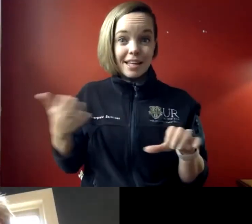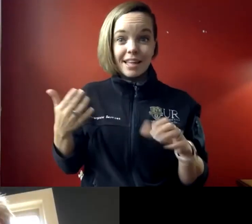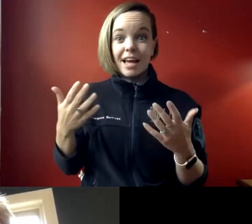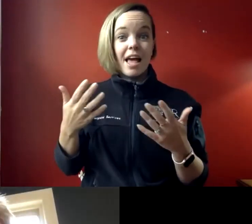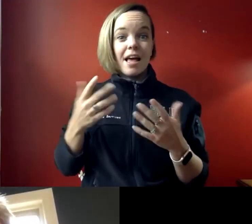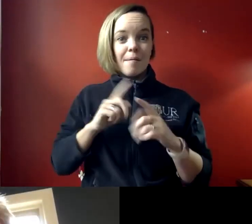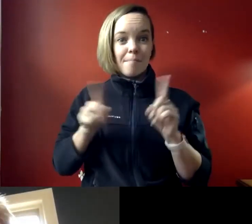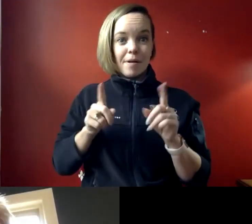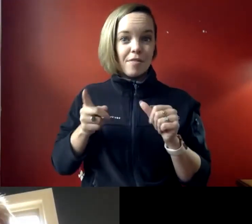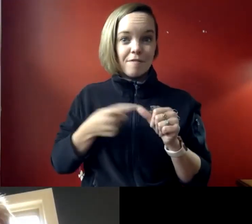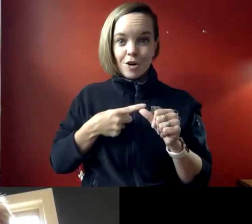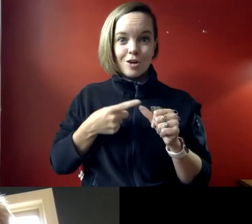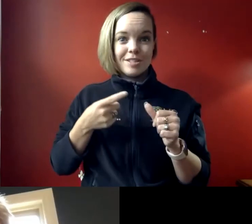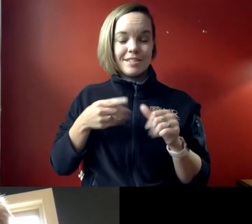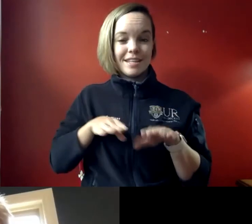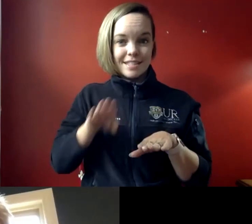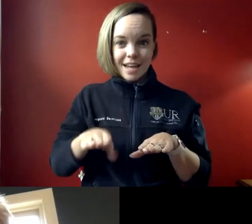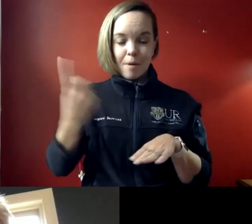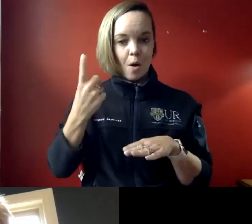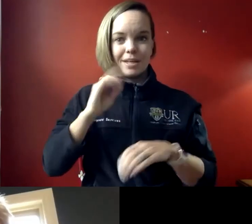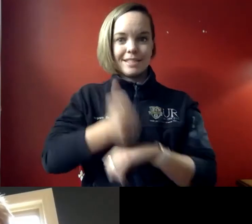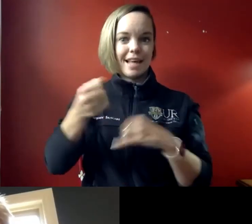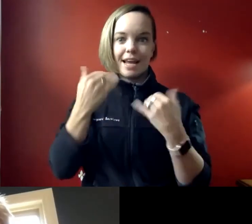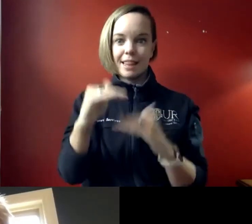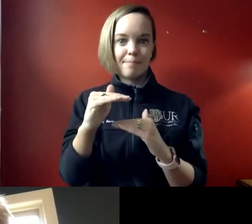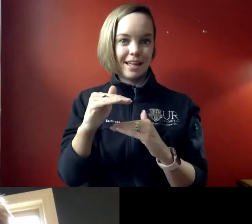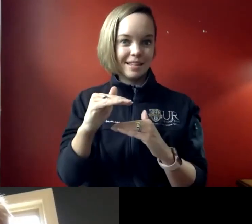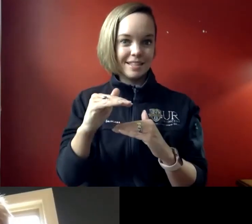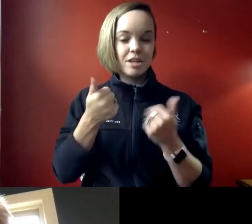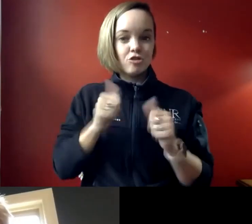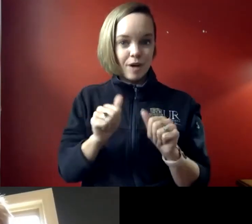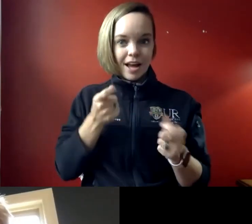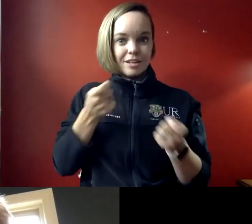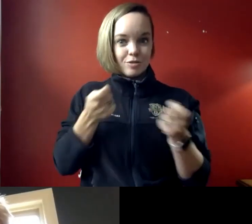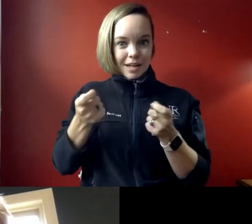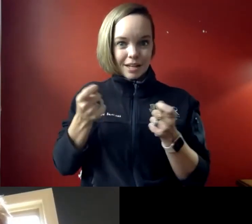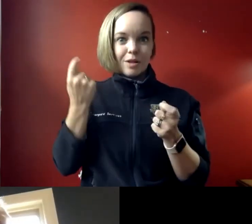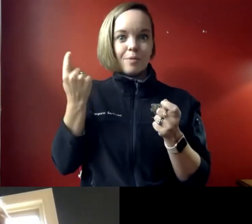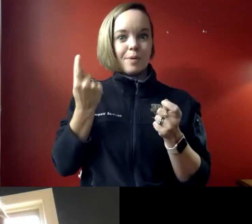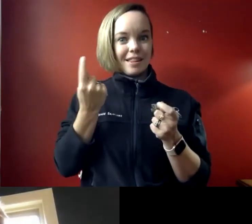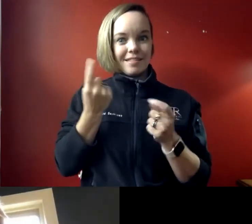first step is always setting limits. The first step is trying to deal with something informally.